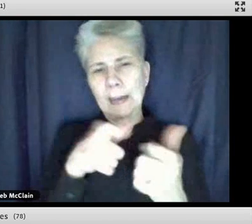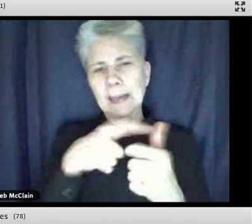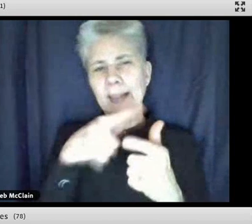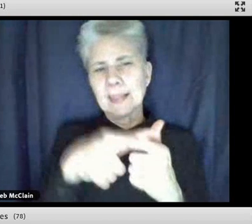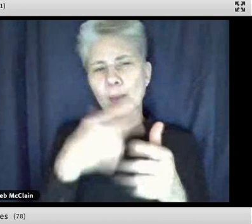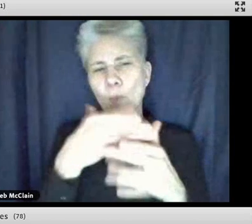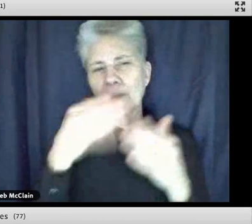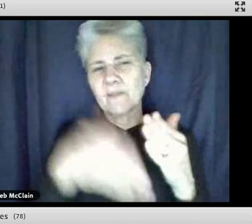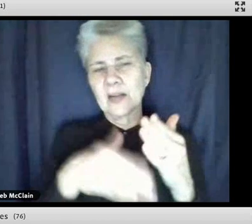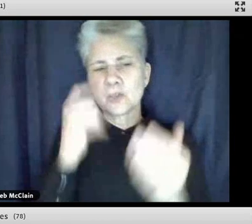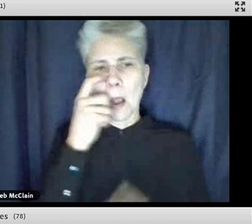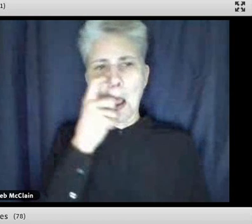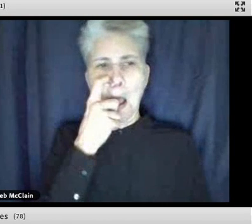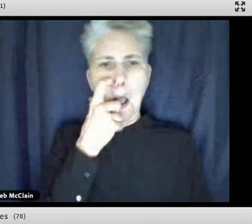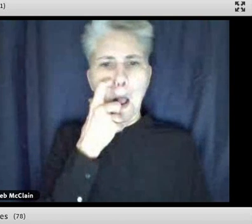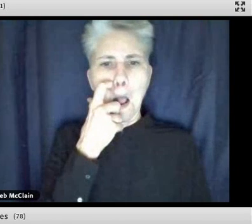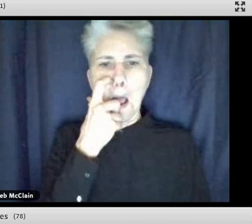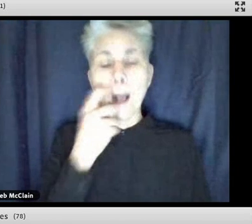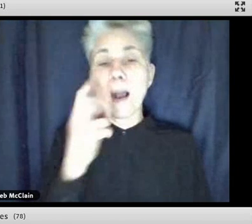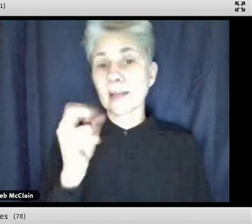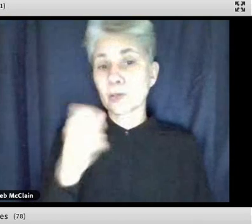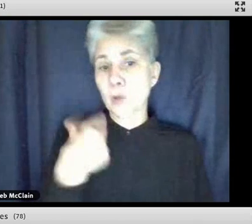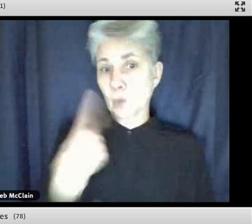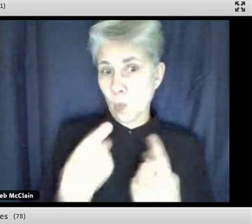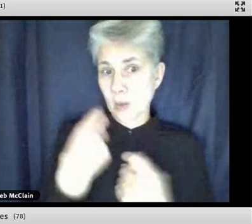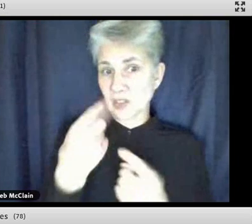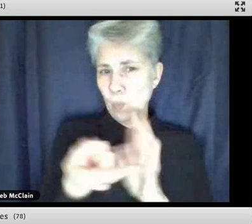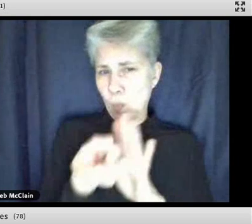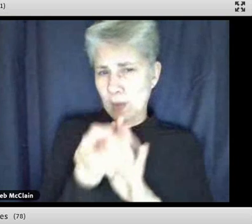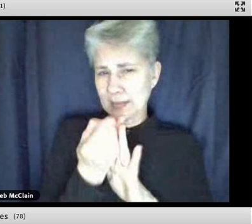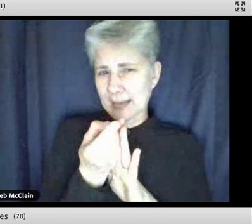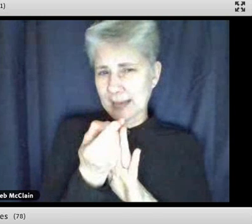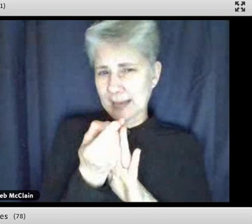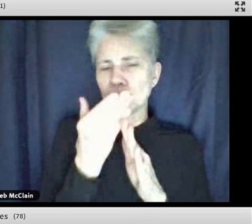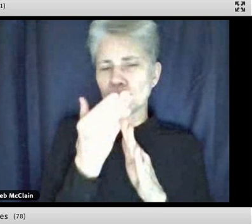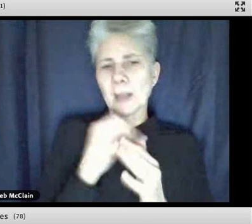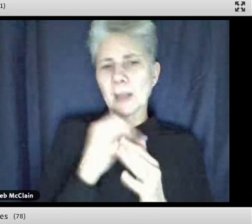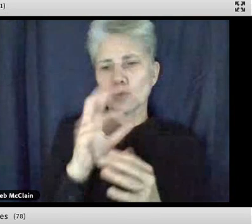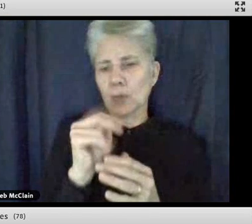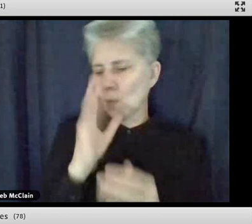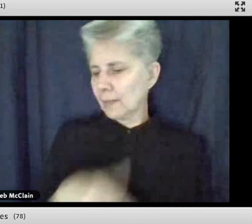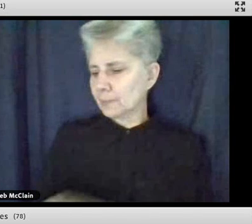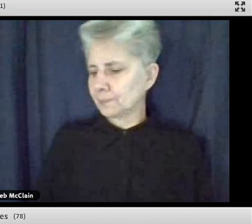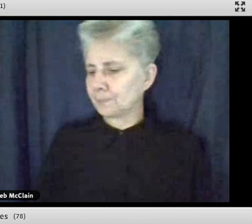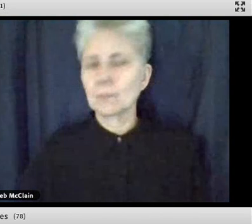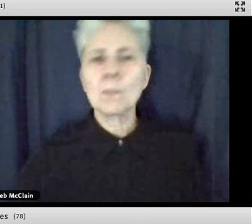the session unless you have any questions. So give me just a second. I'm going to share my screen.